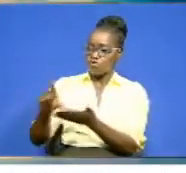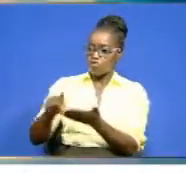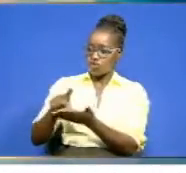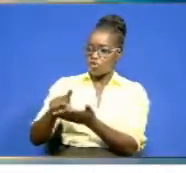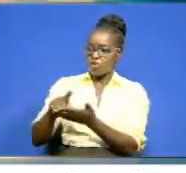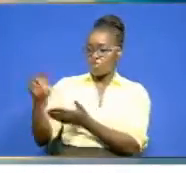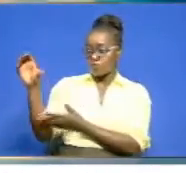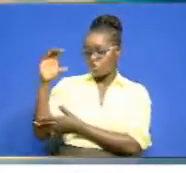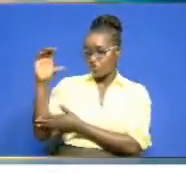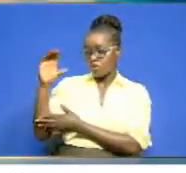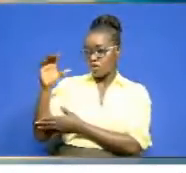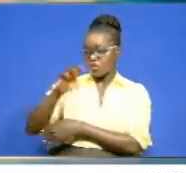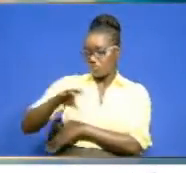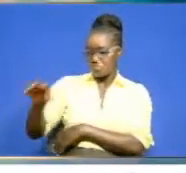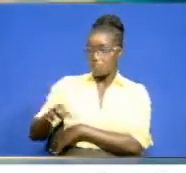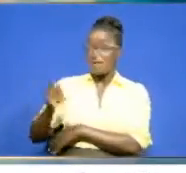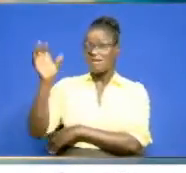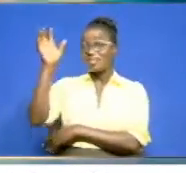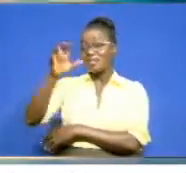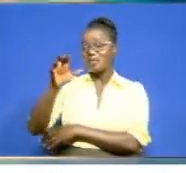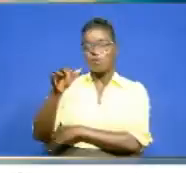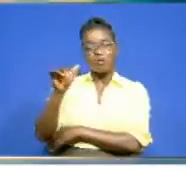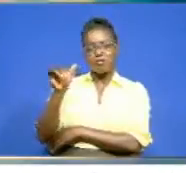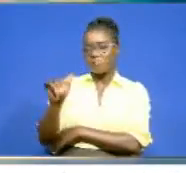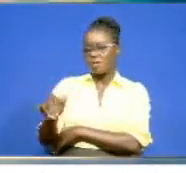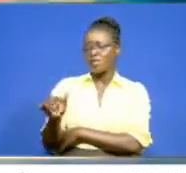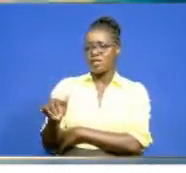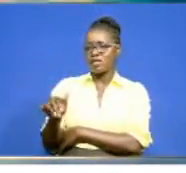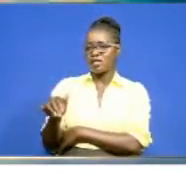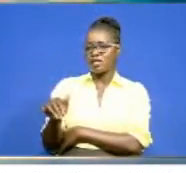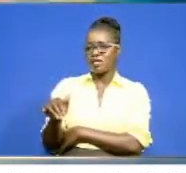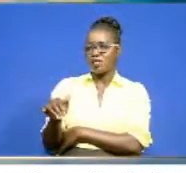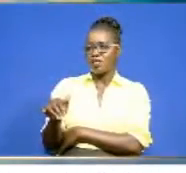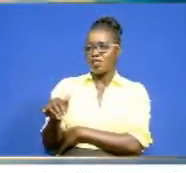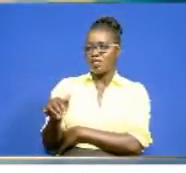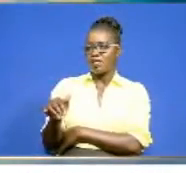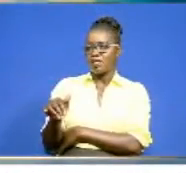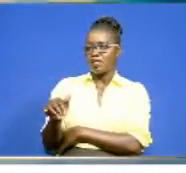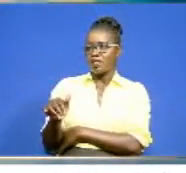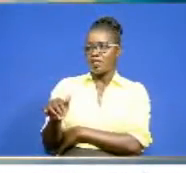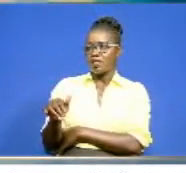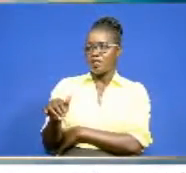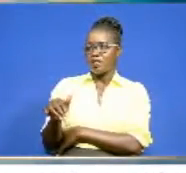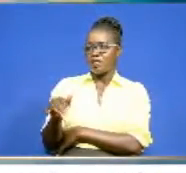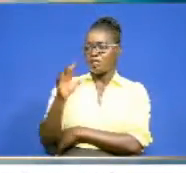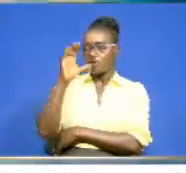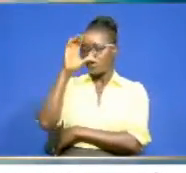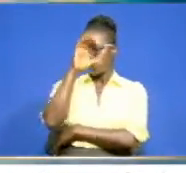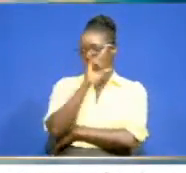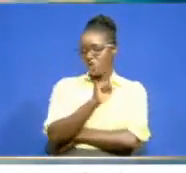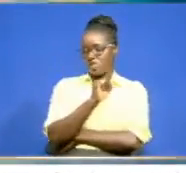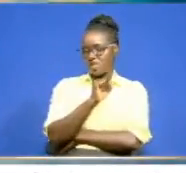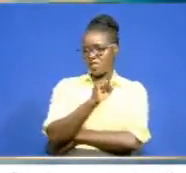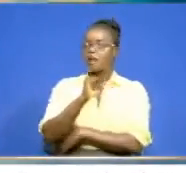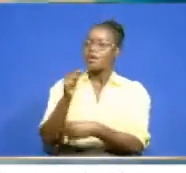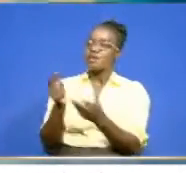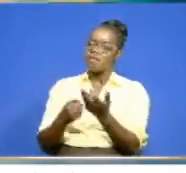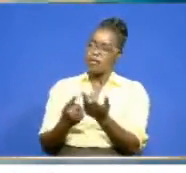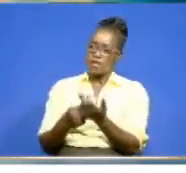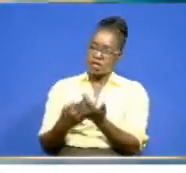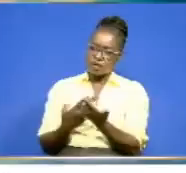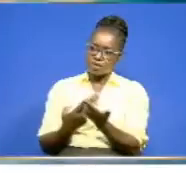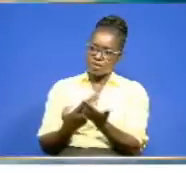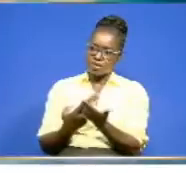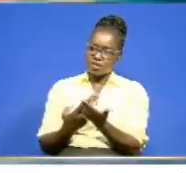in the field of basketball, that mm-hmm. we in the local arena, we don't have statistics. I